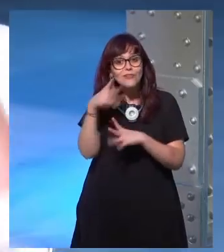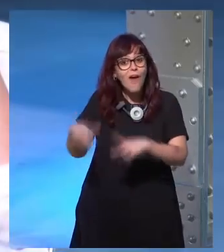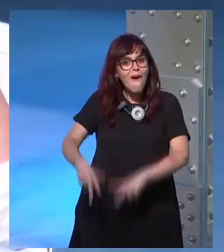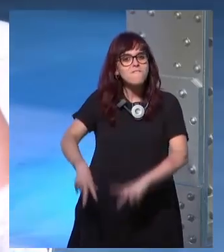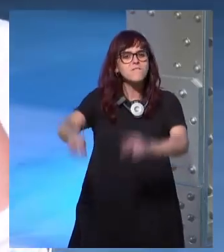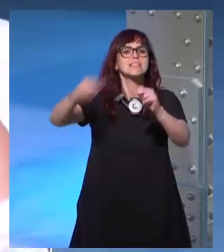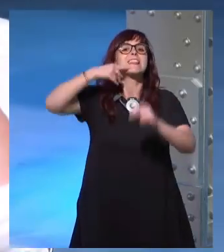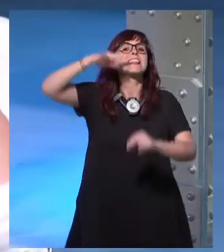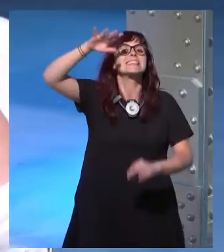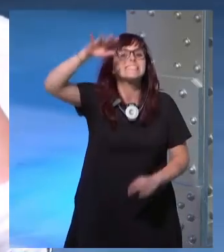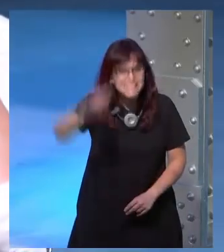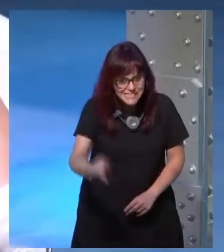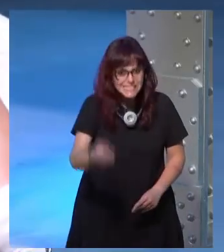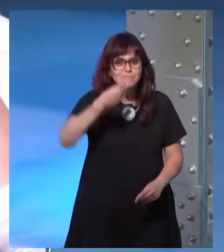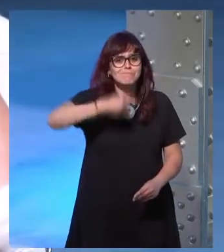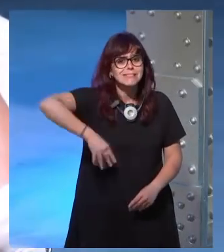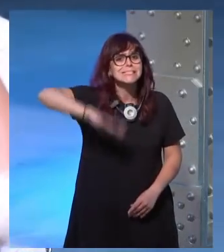that